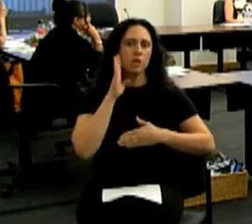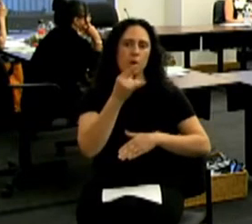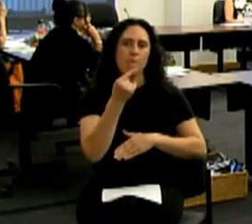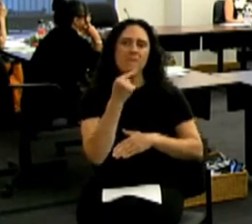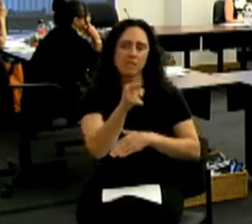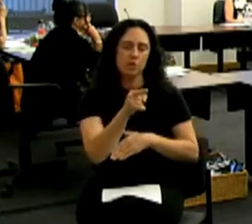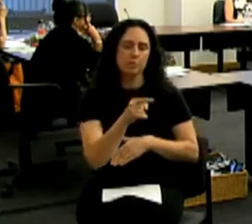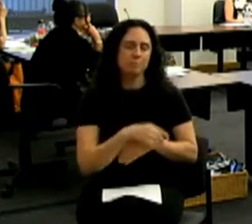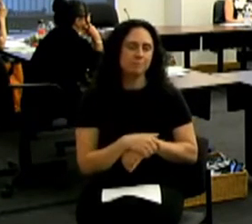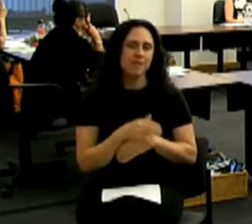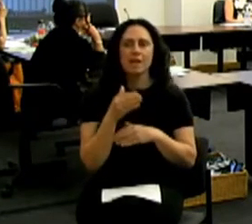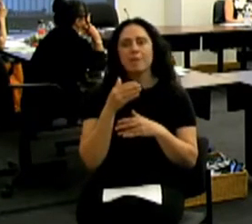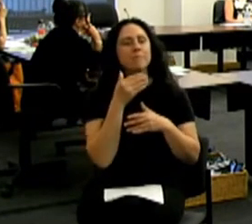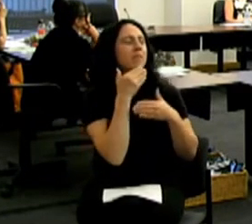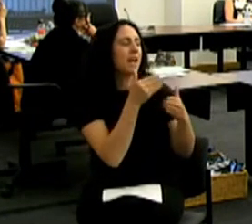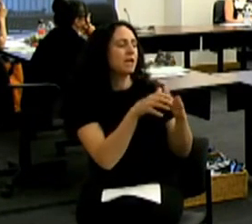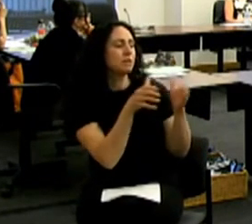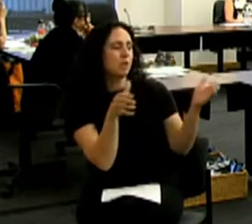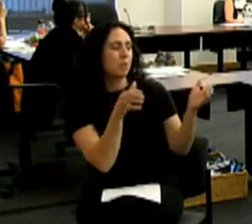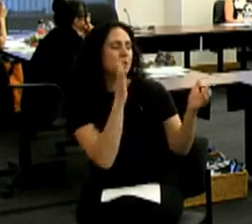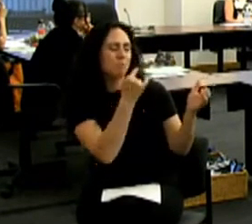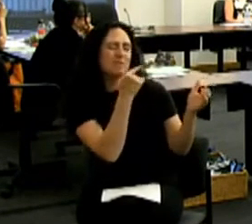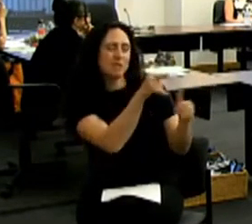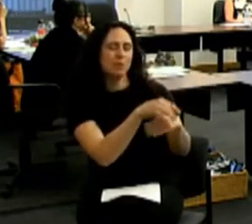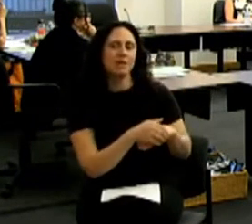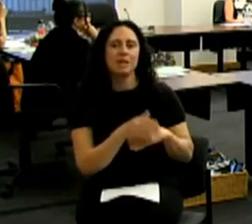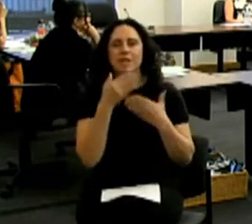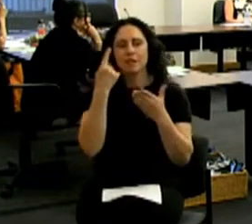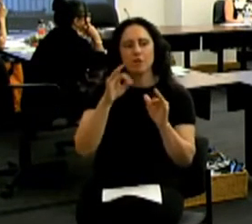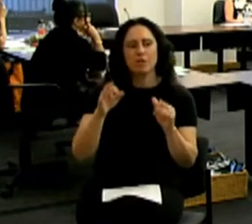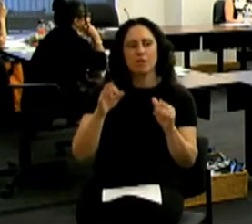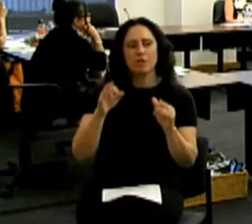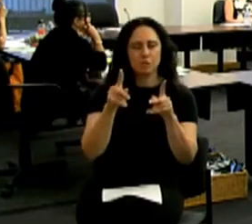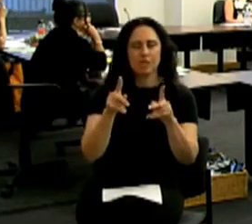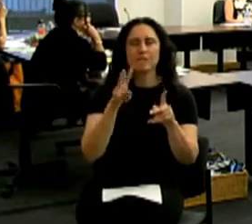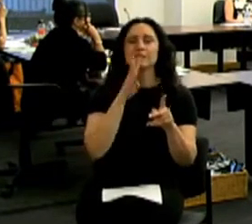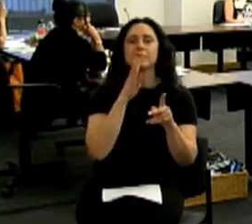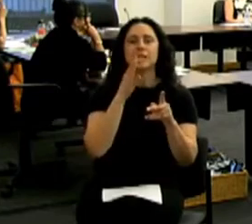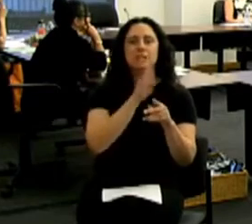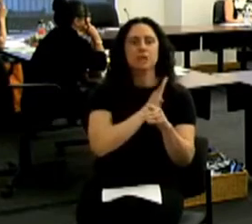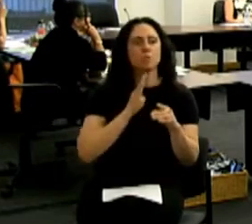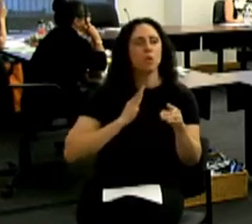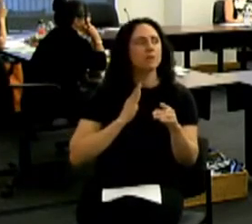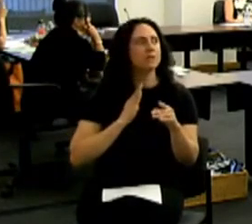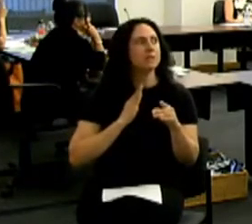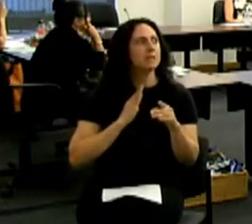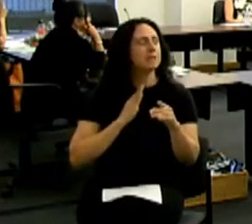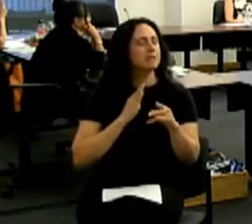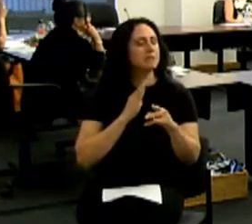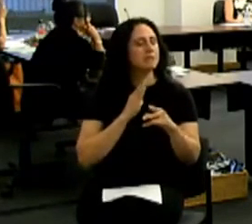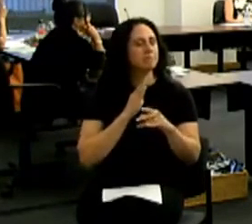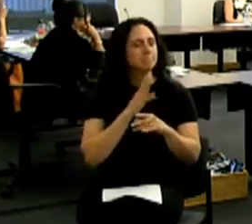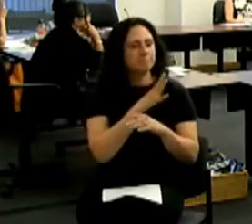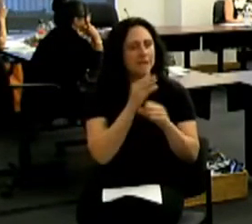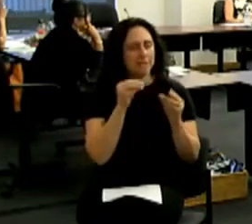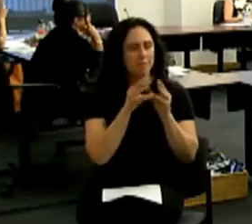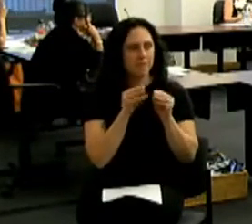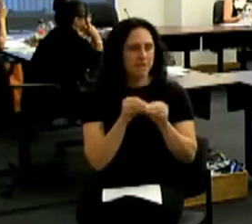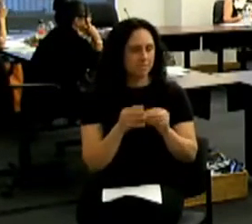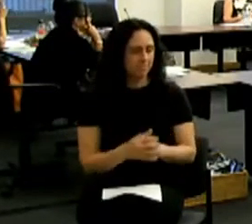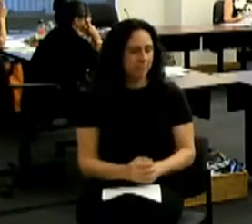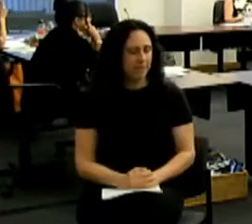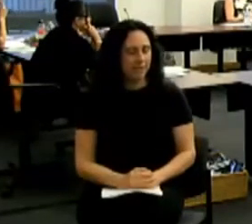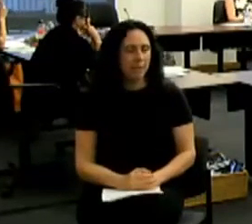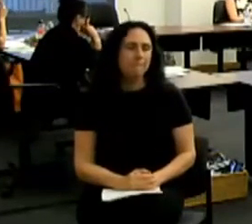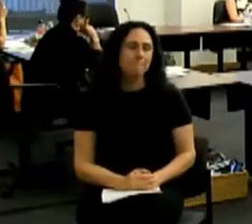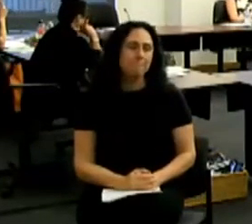best always. And with that, I thank you for the opportunity to speak to the board, and have a good summer. Thank you.